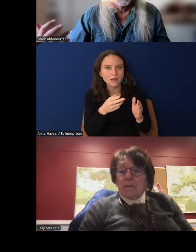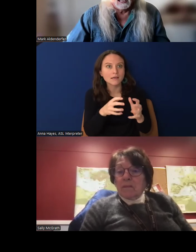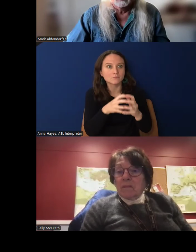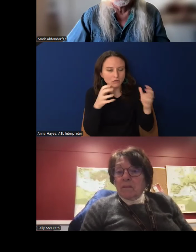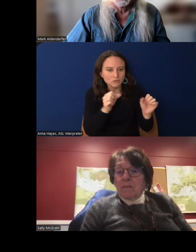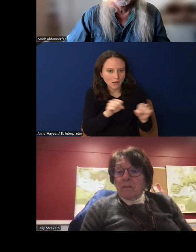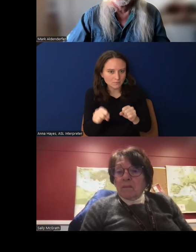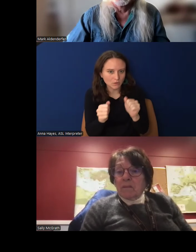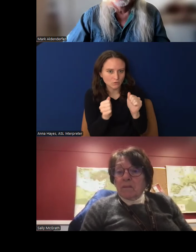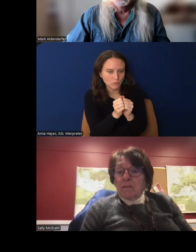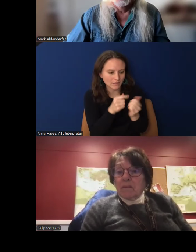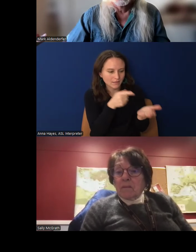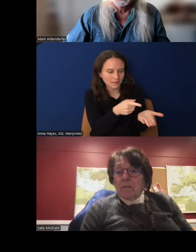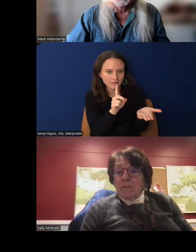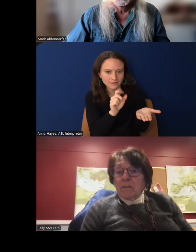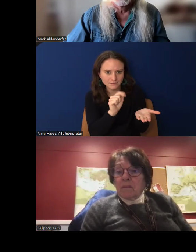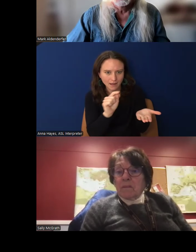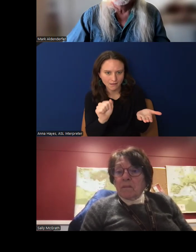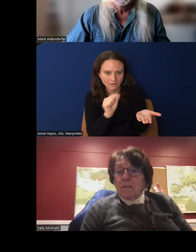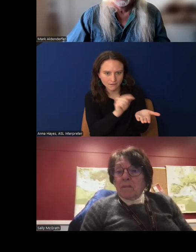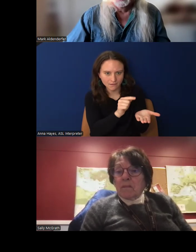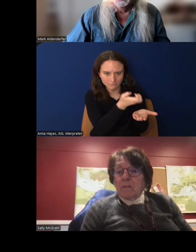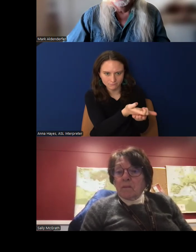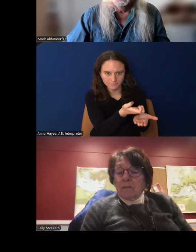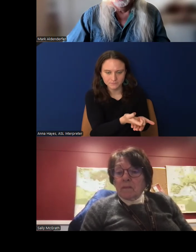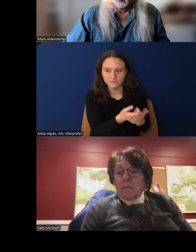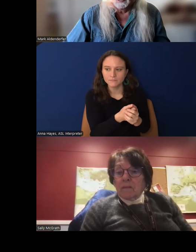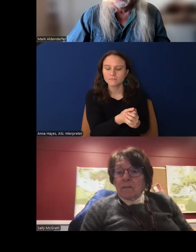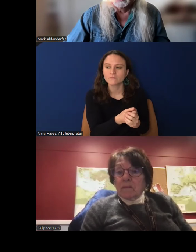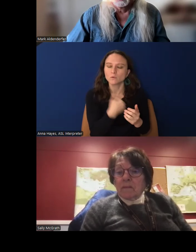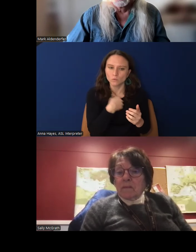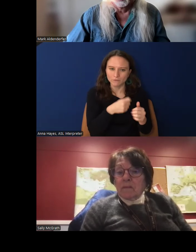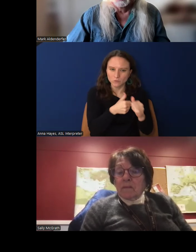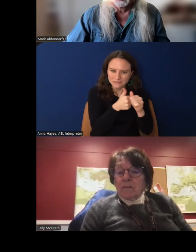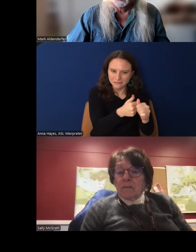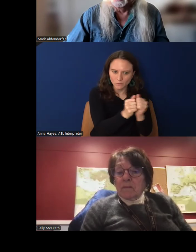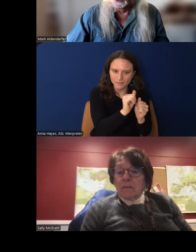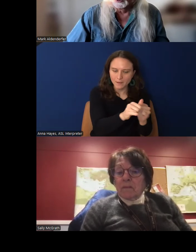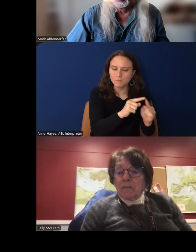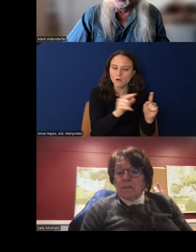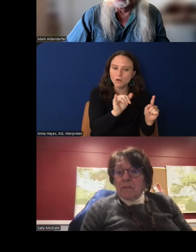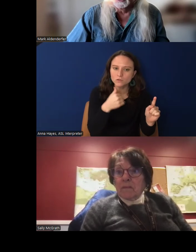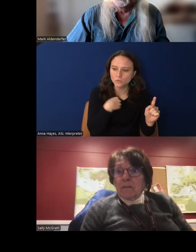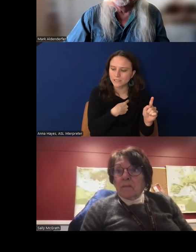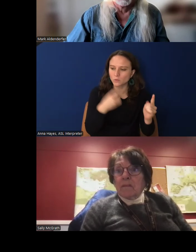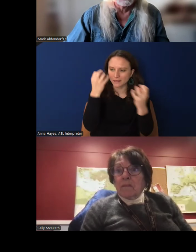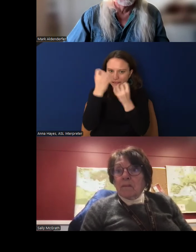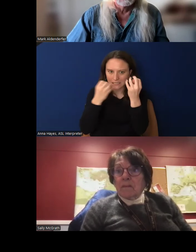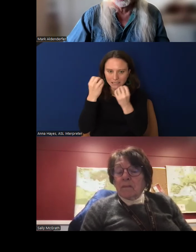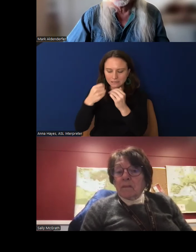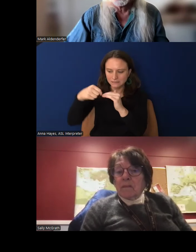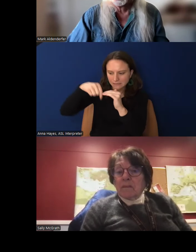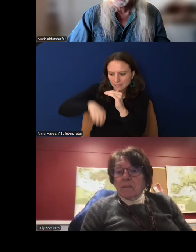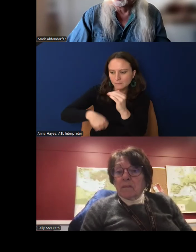other hand, we have to speculate and think deeply and widely about the way in which we might interpret this from as